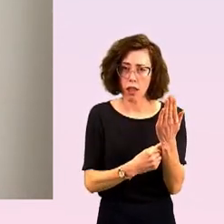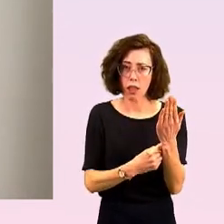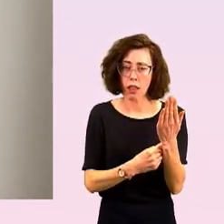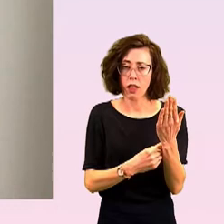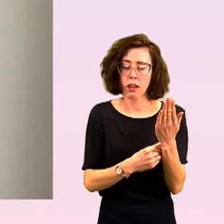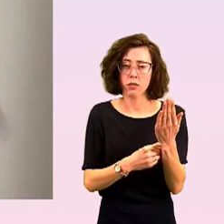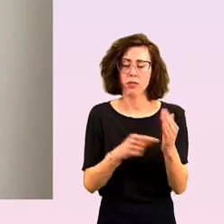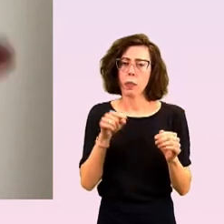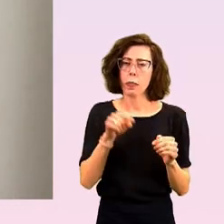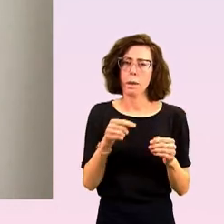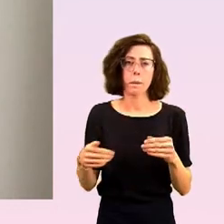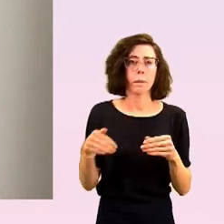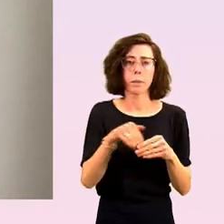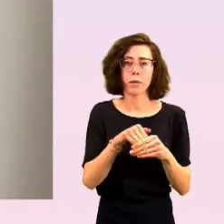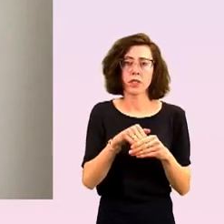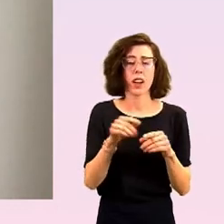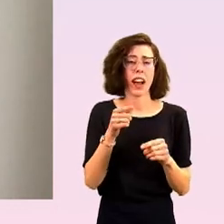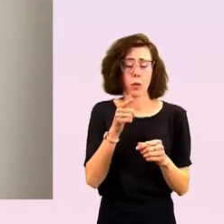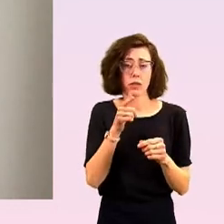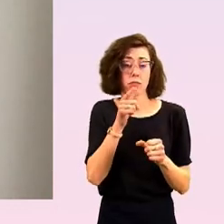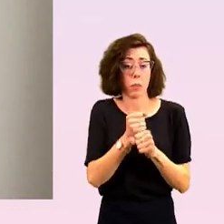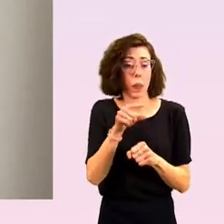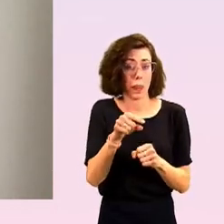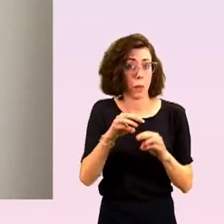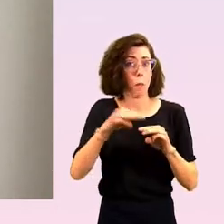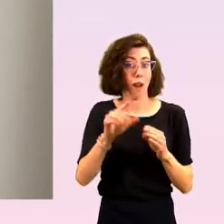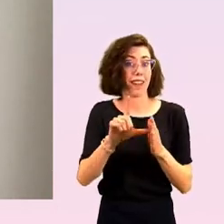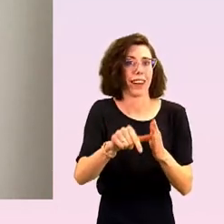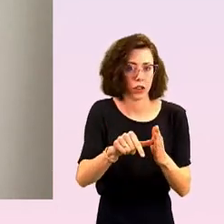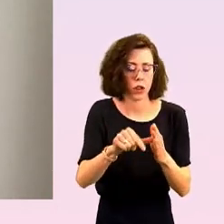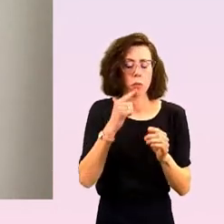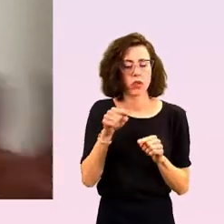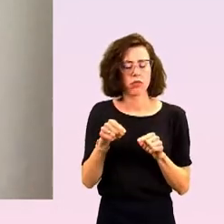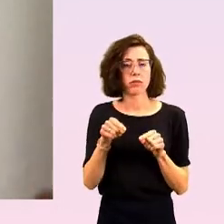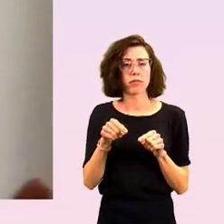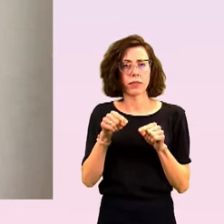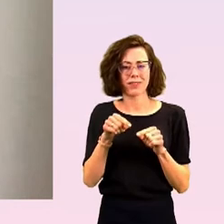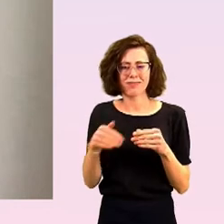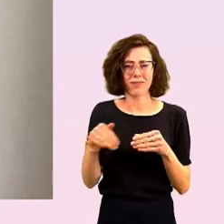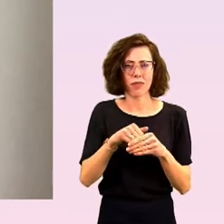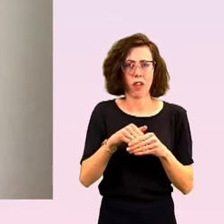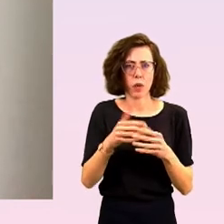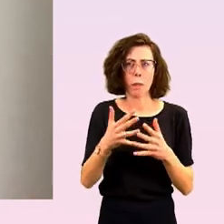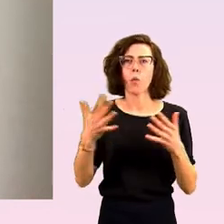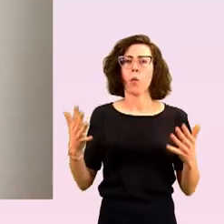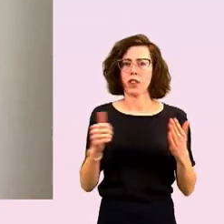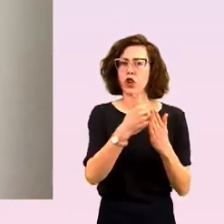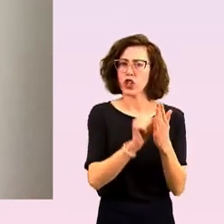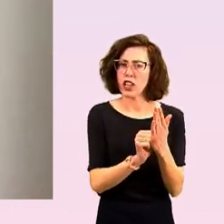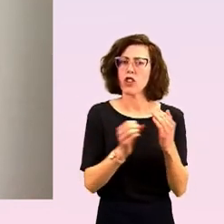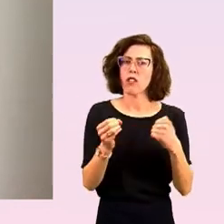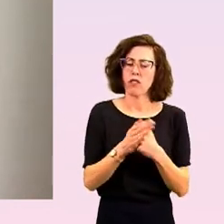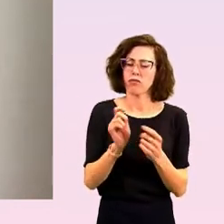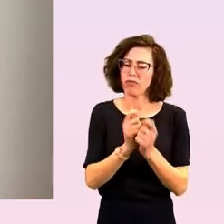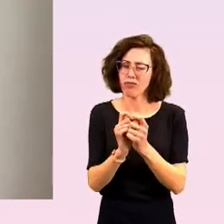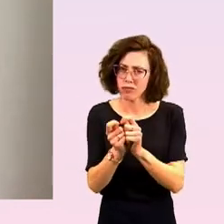very much part of, I'll come back to this later on, but they were very much part of a wider agenda of reform.